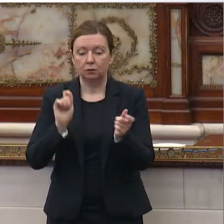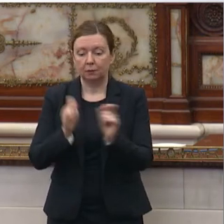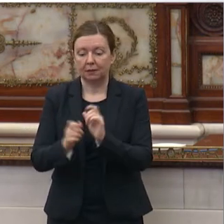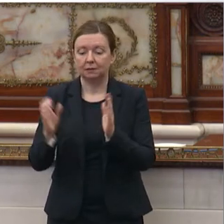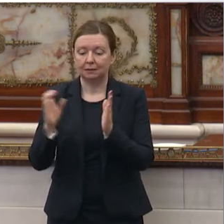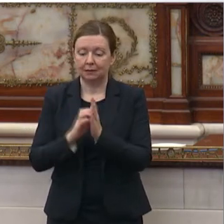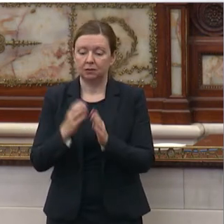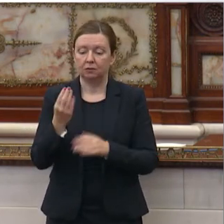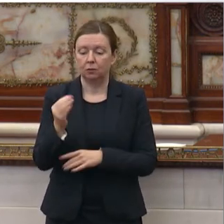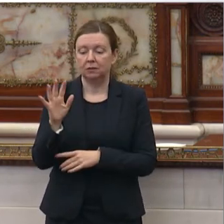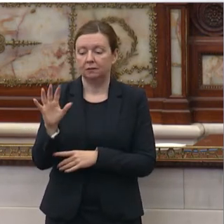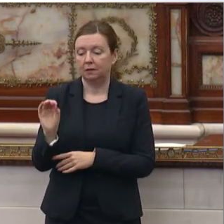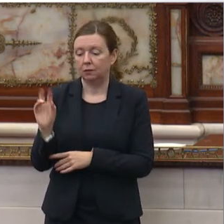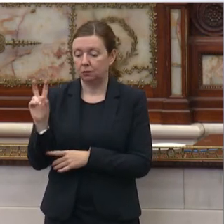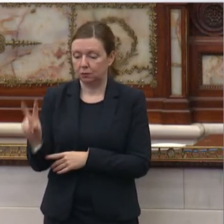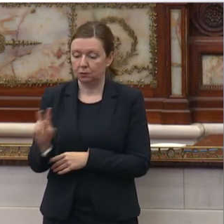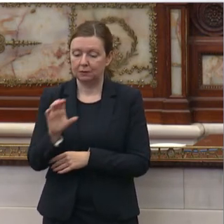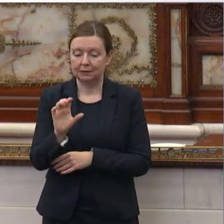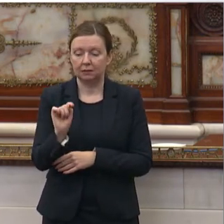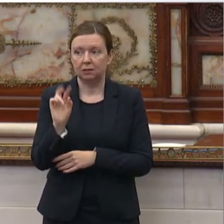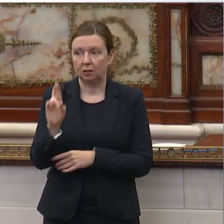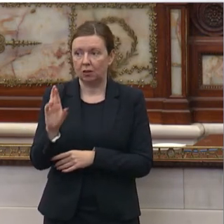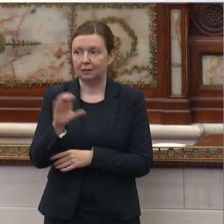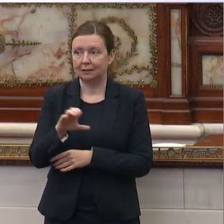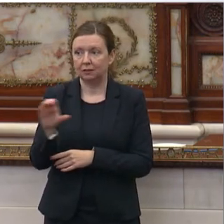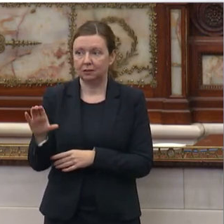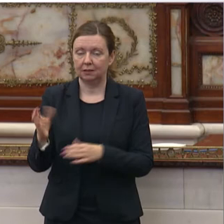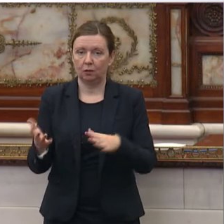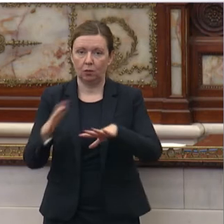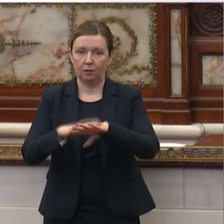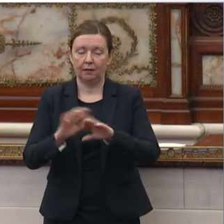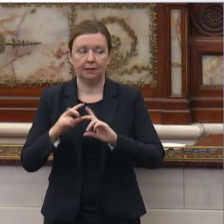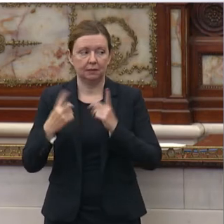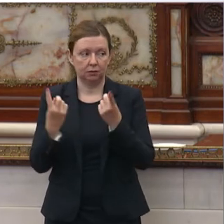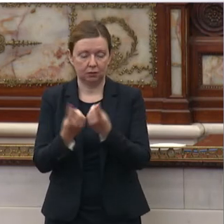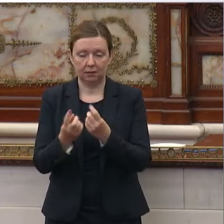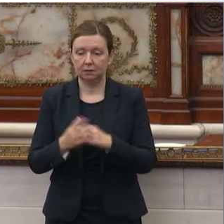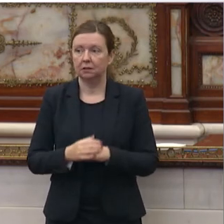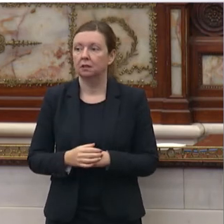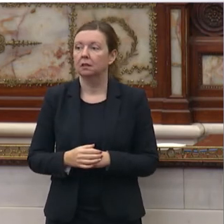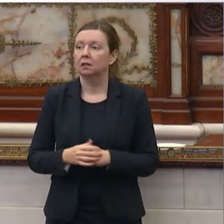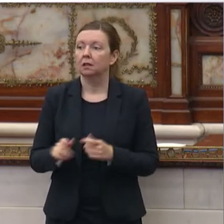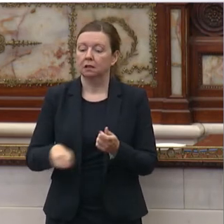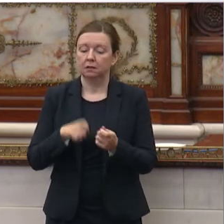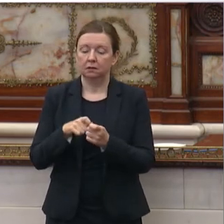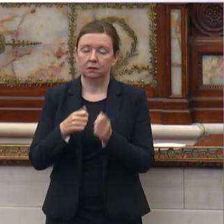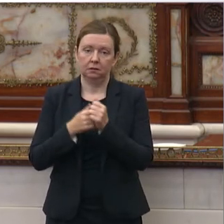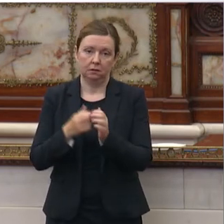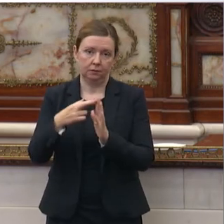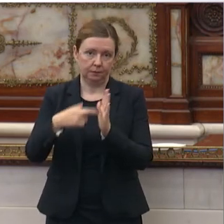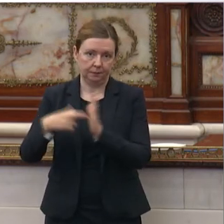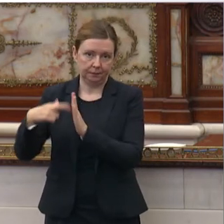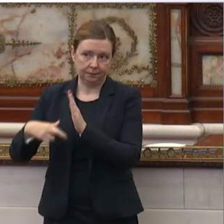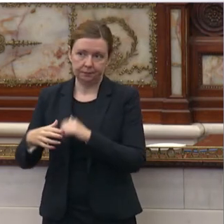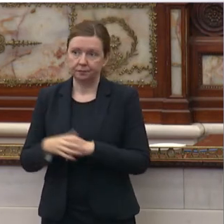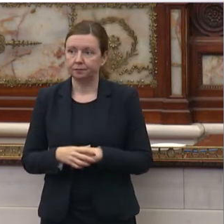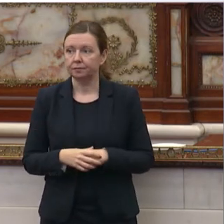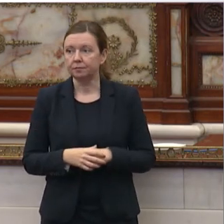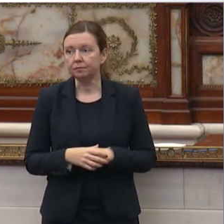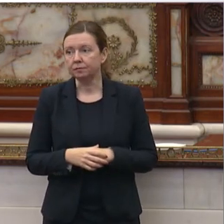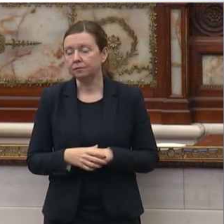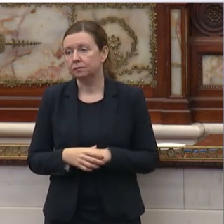section 14502 entitled CTR Center City Overlay District, all under certain terms and conditions.